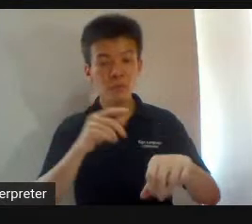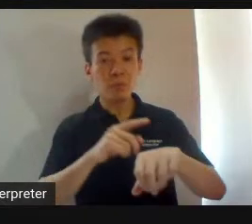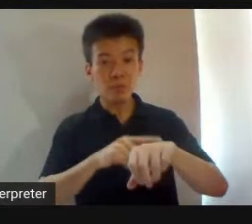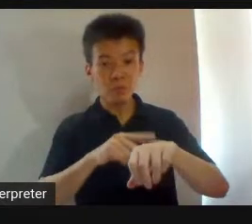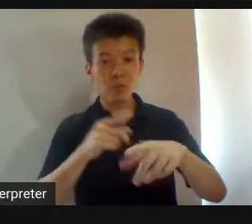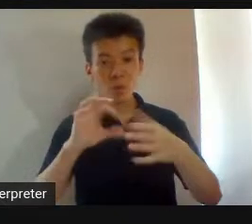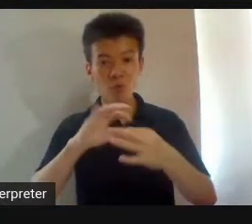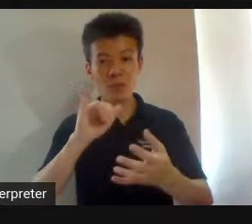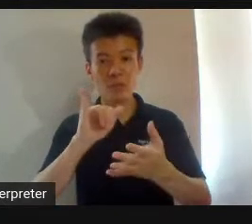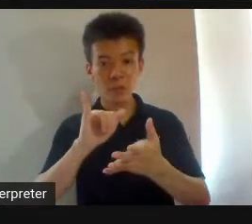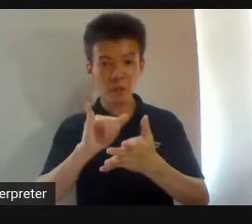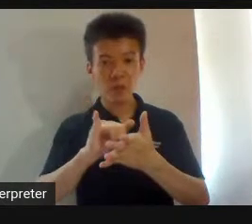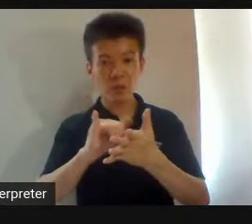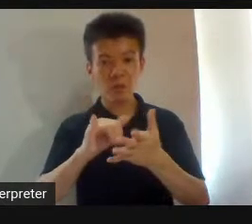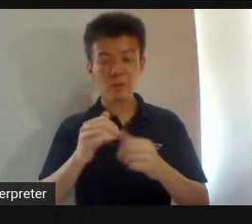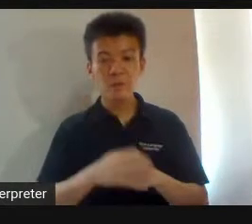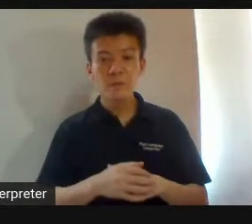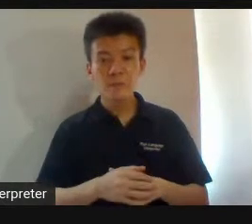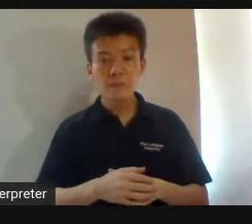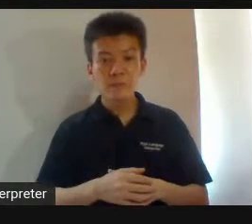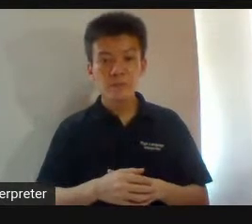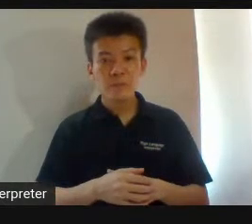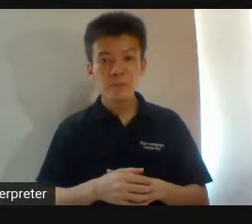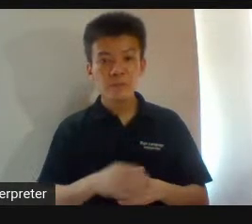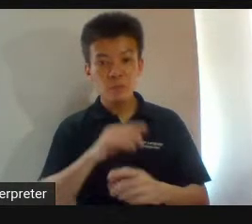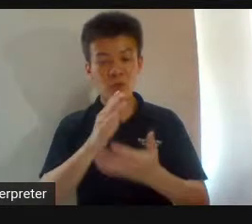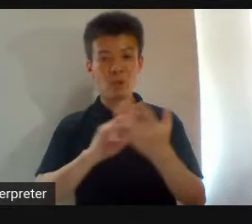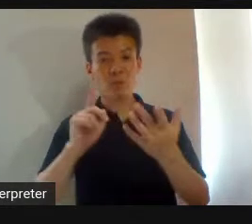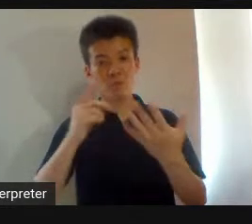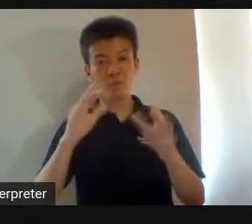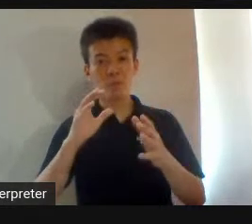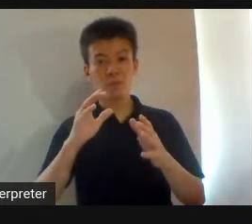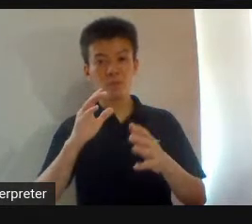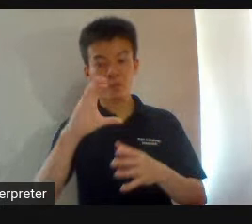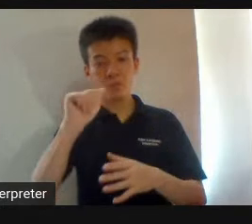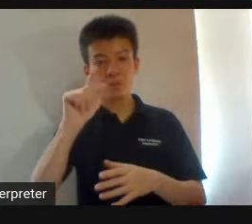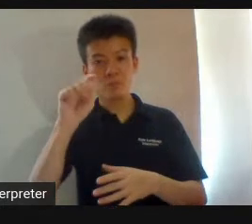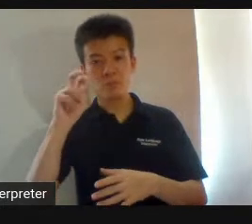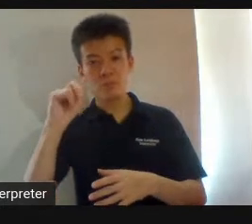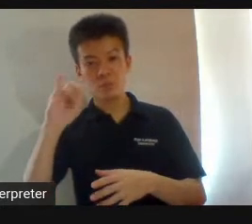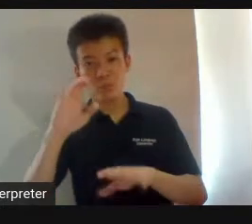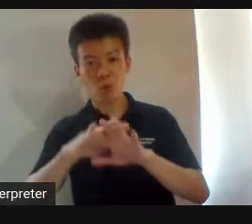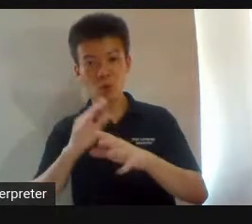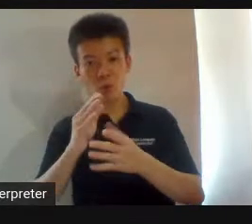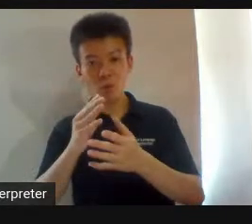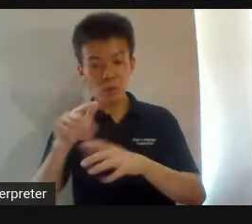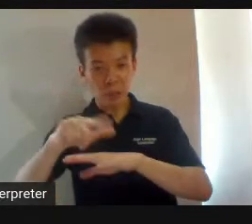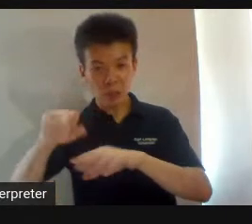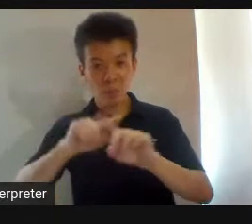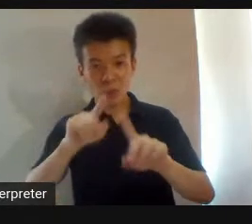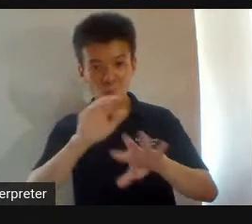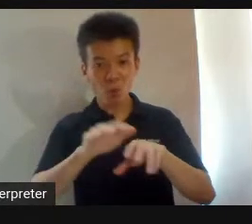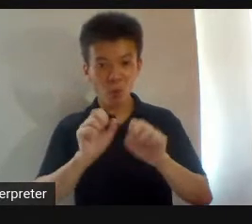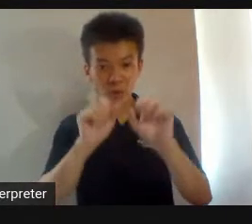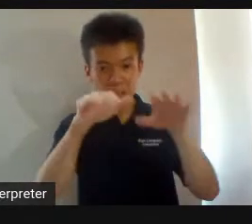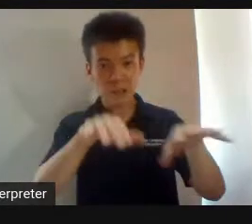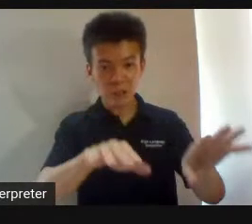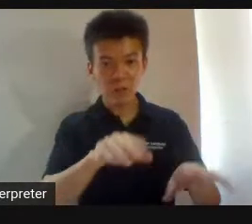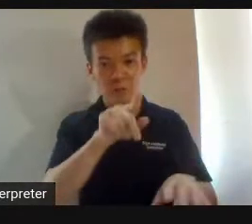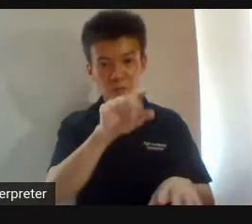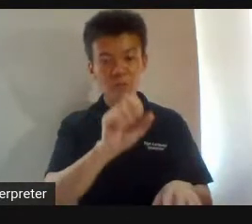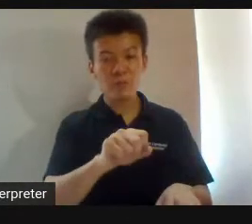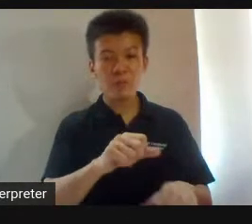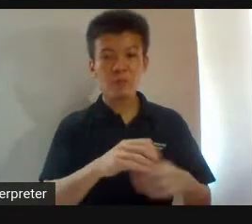of such an occasion, yeah, where someone is catatonic on land, but on sea, he or she can